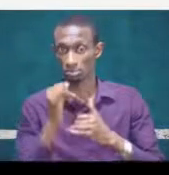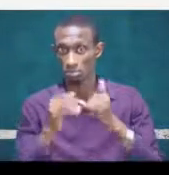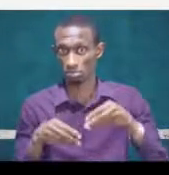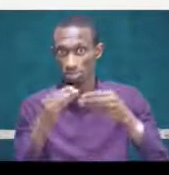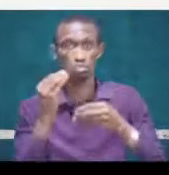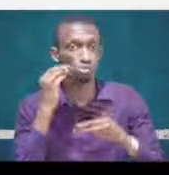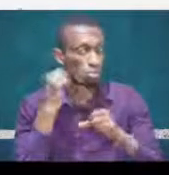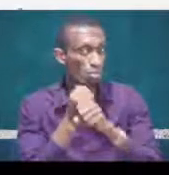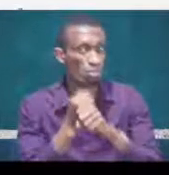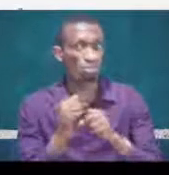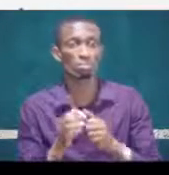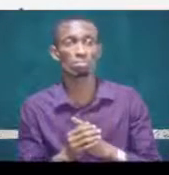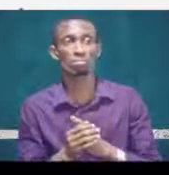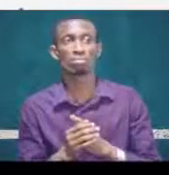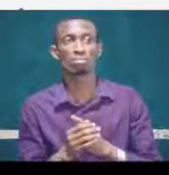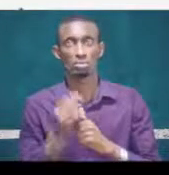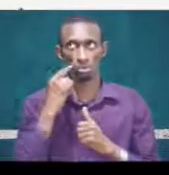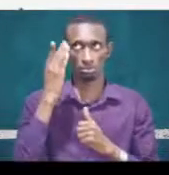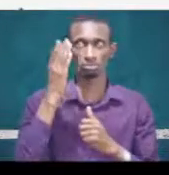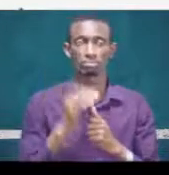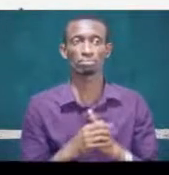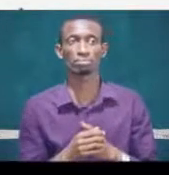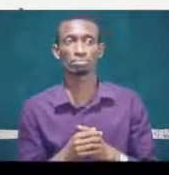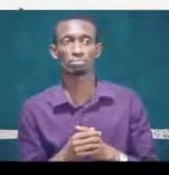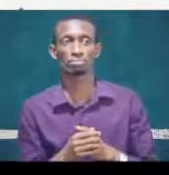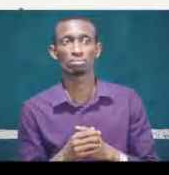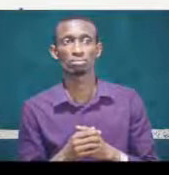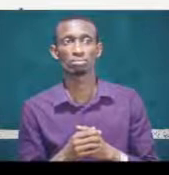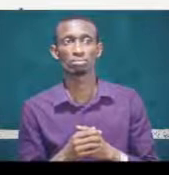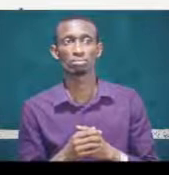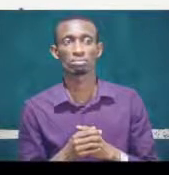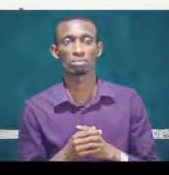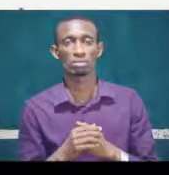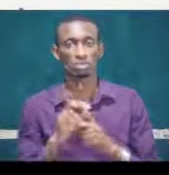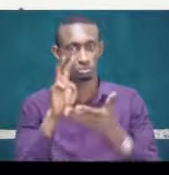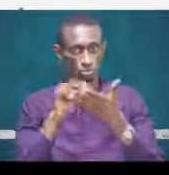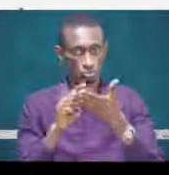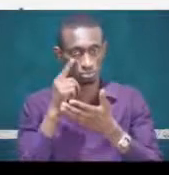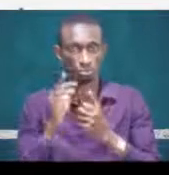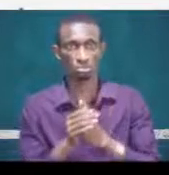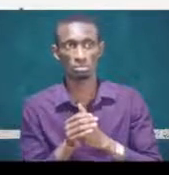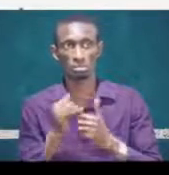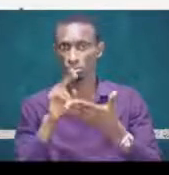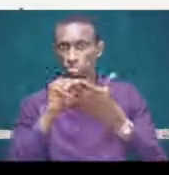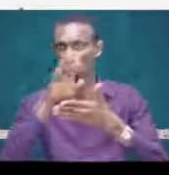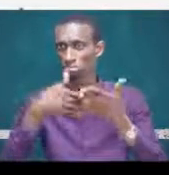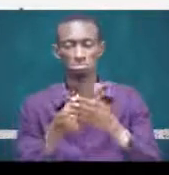homework, there we go. Check it out, incorporate it. I'm not going to read